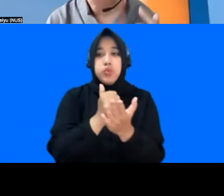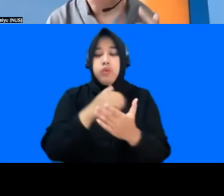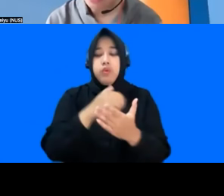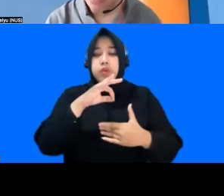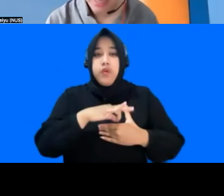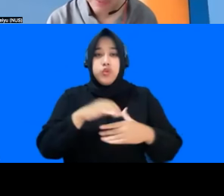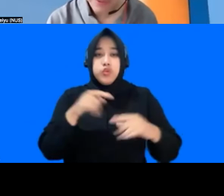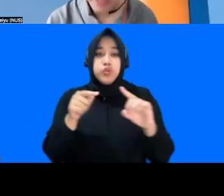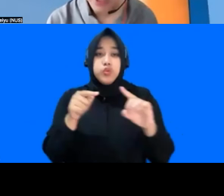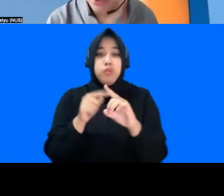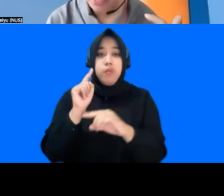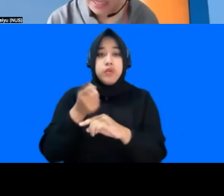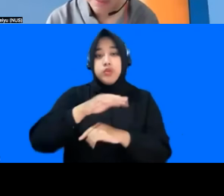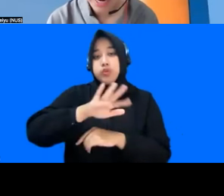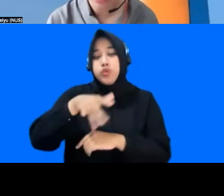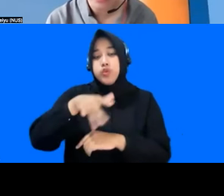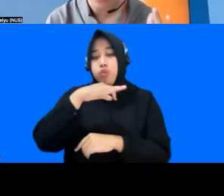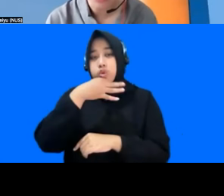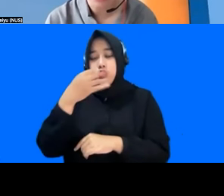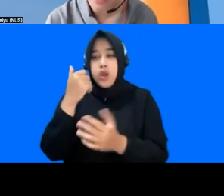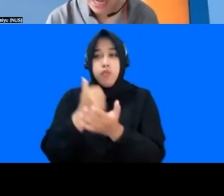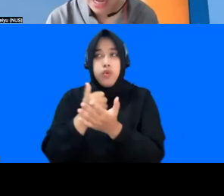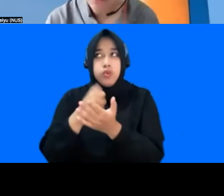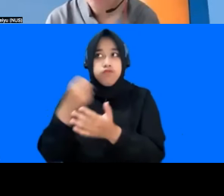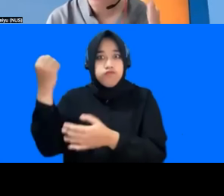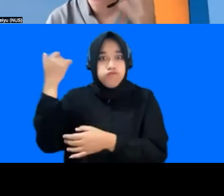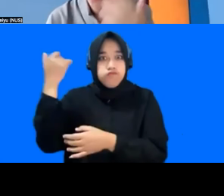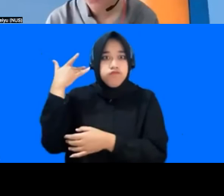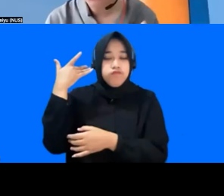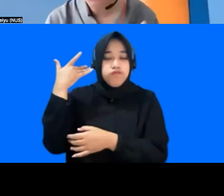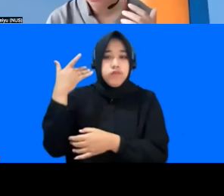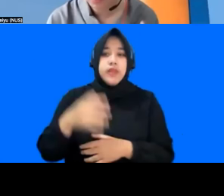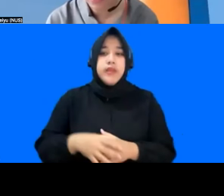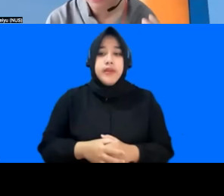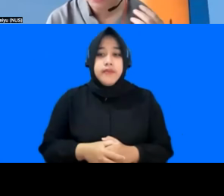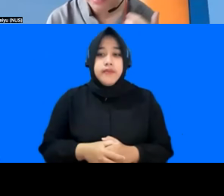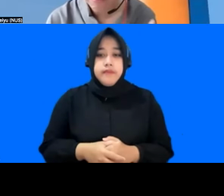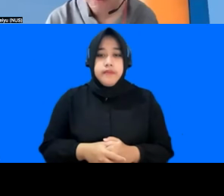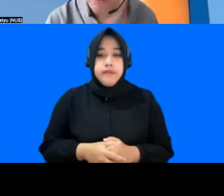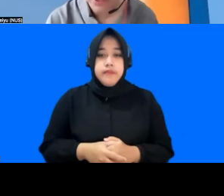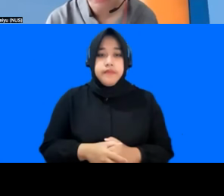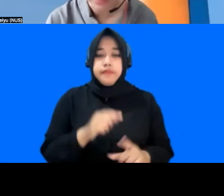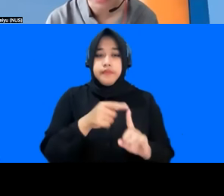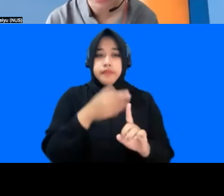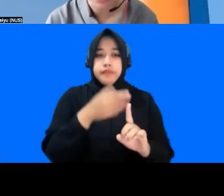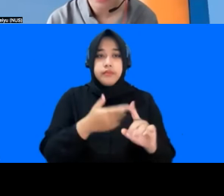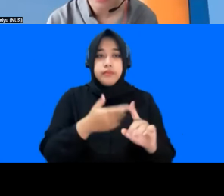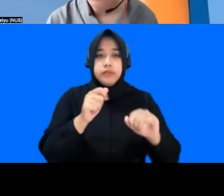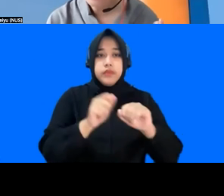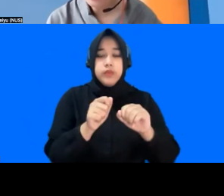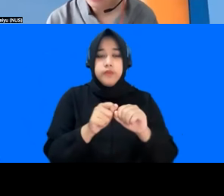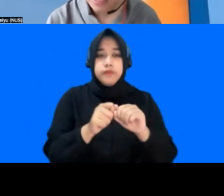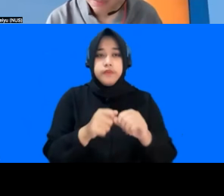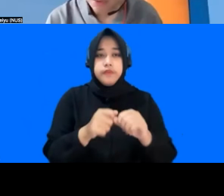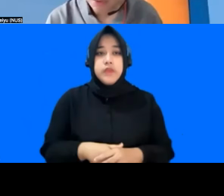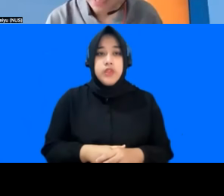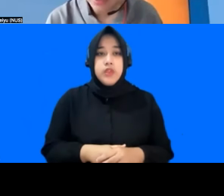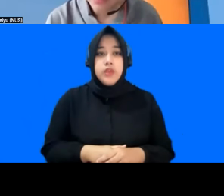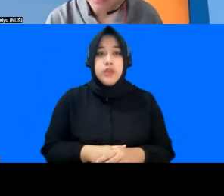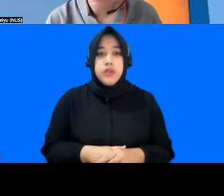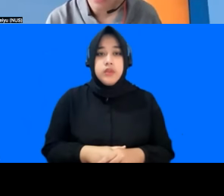The first step is to let the minority groups start from their own smaller and safer versions of deliberation. So in these